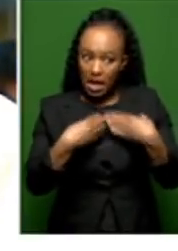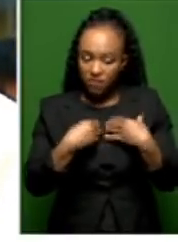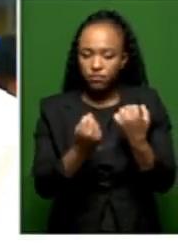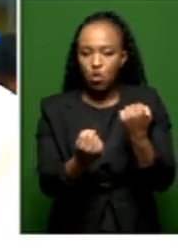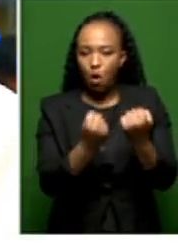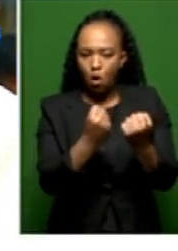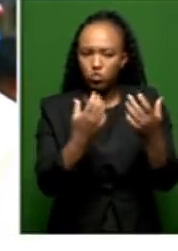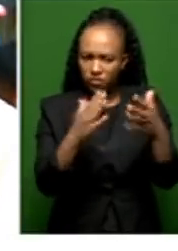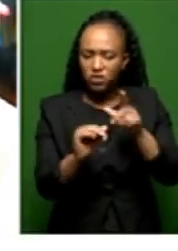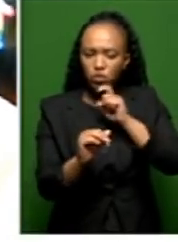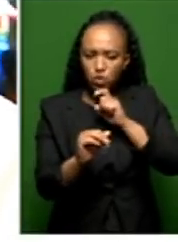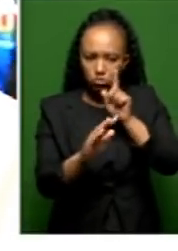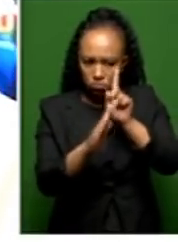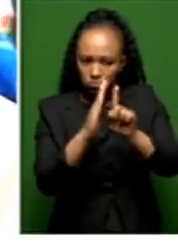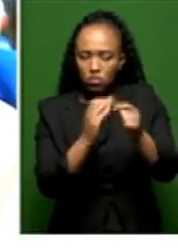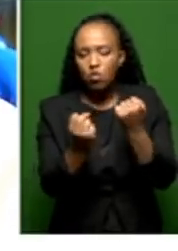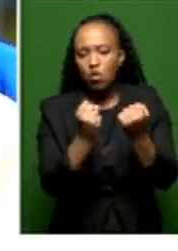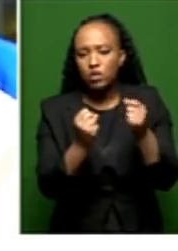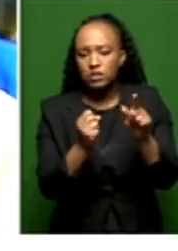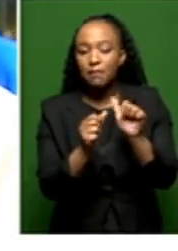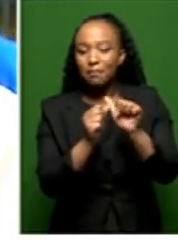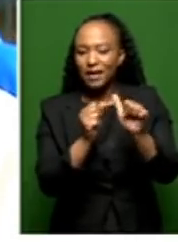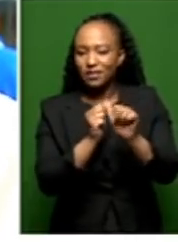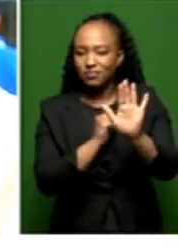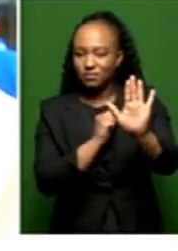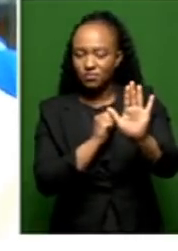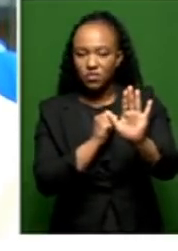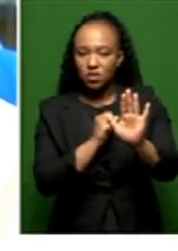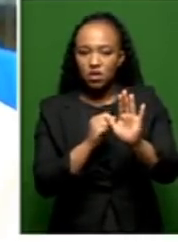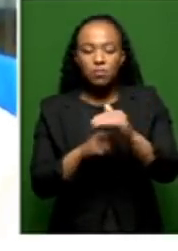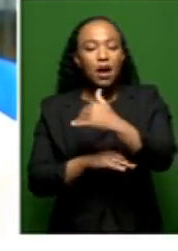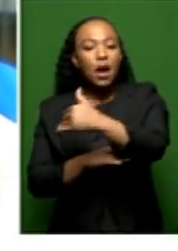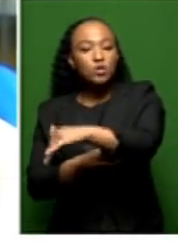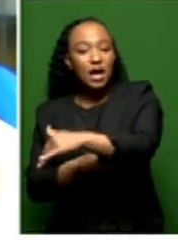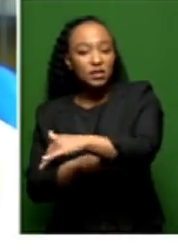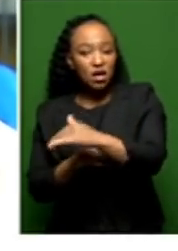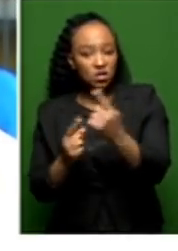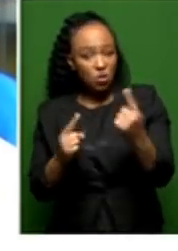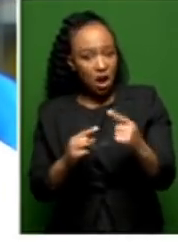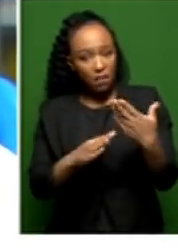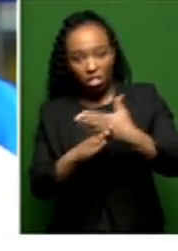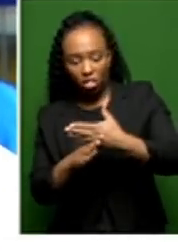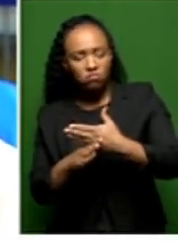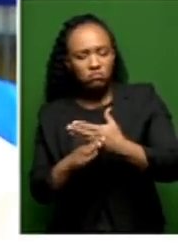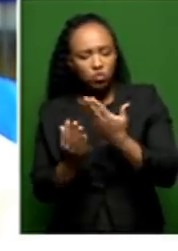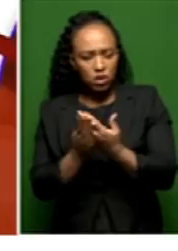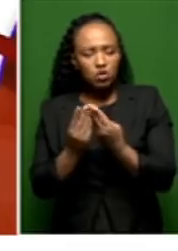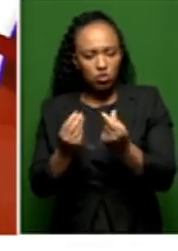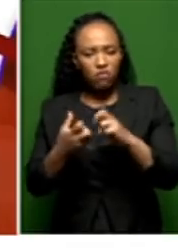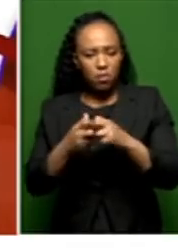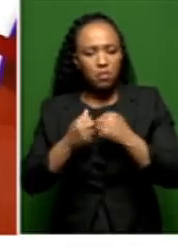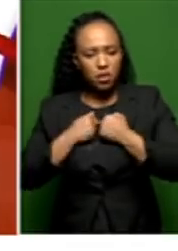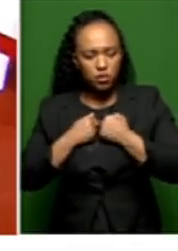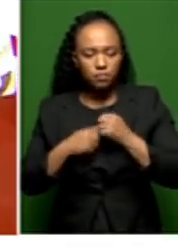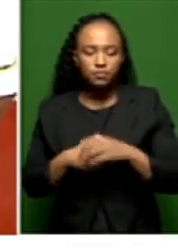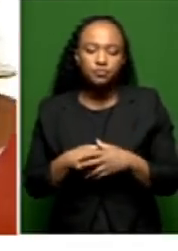right instruments. However, it's preferable that it does not need outsiders who are able to handle our problems ourselves. Thank you so